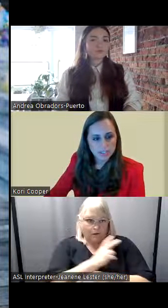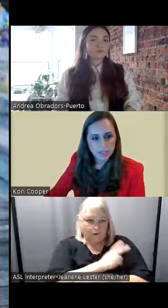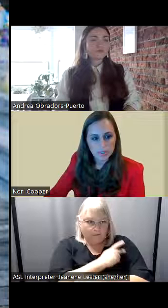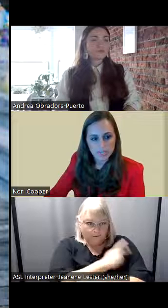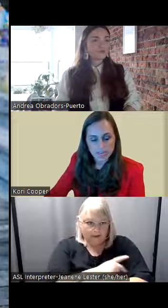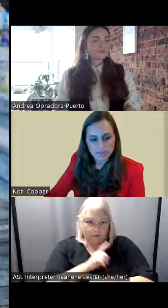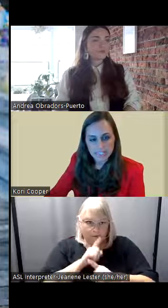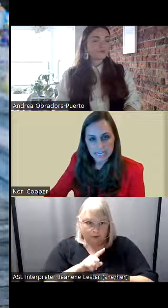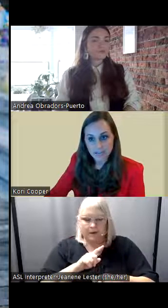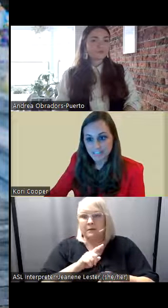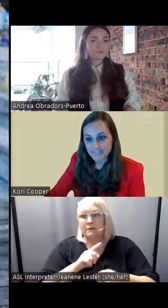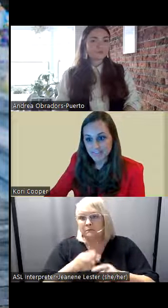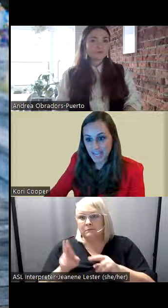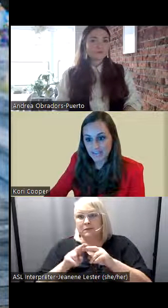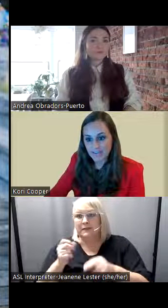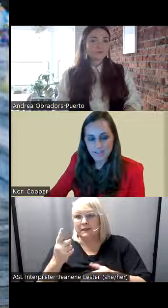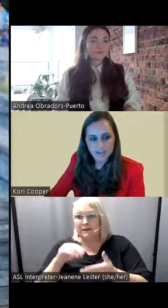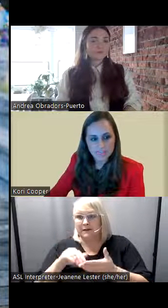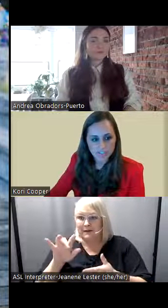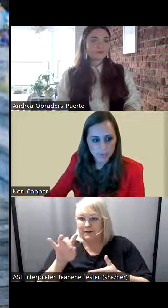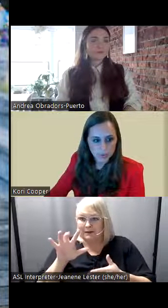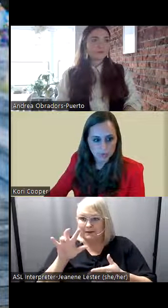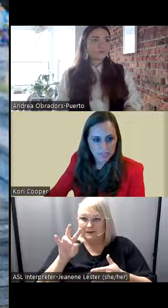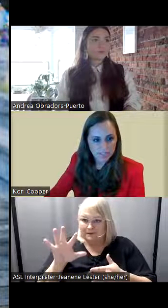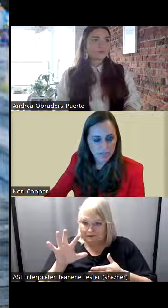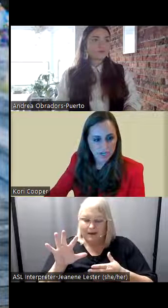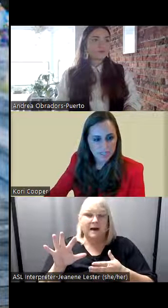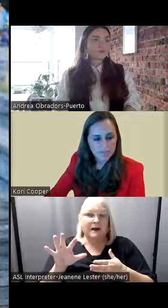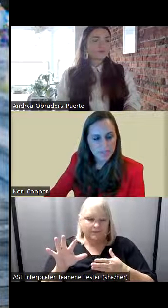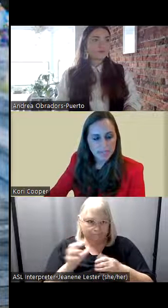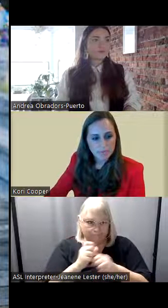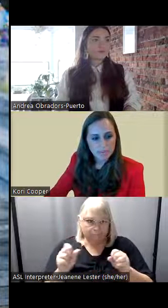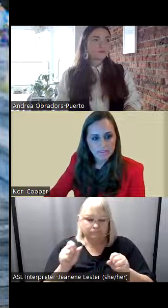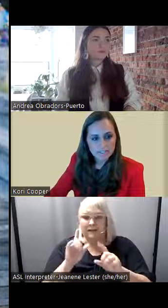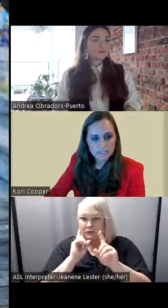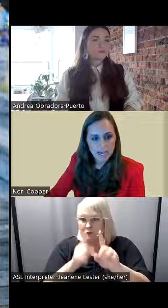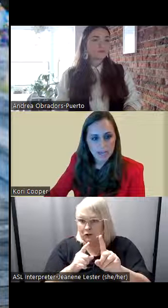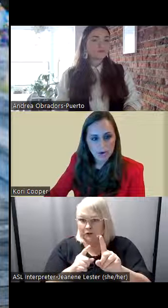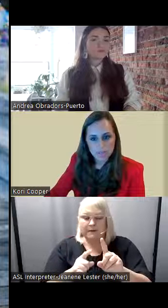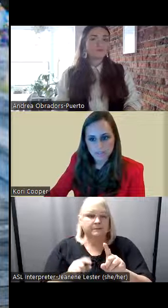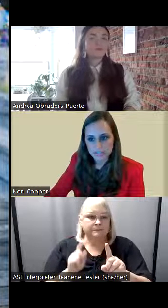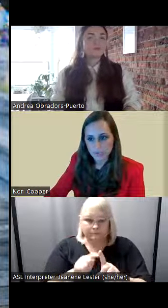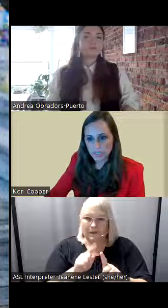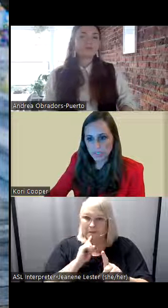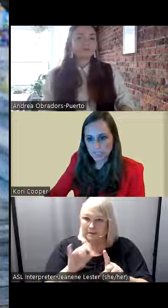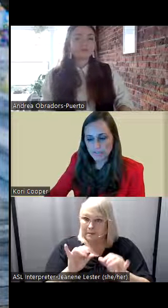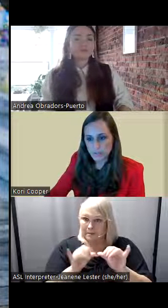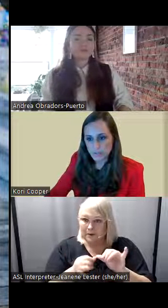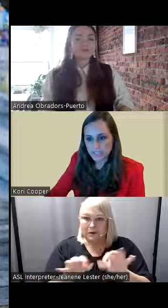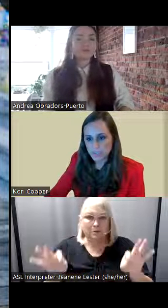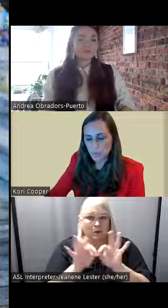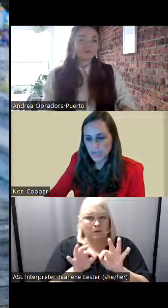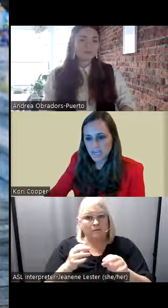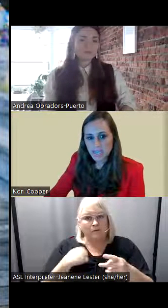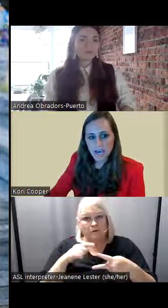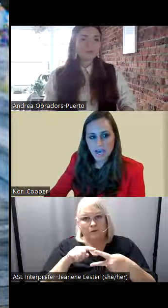reported to 11,875 in fiscal year 23. That's our target. And really this outcome measure is important to us for 2